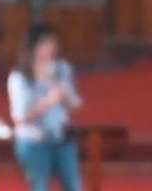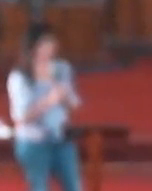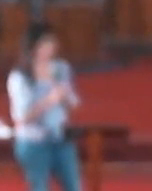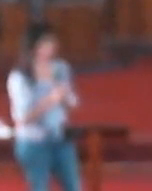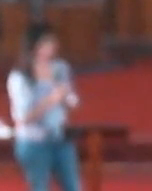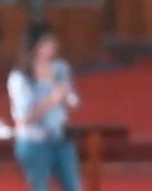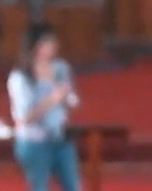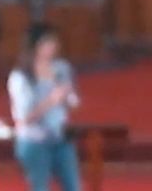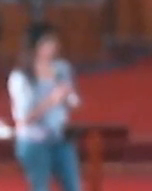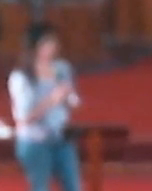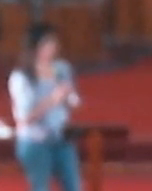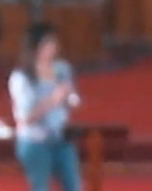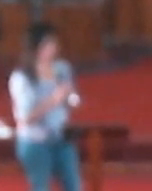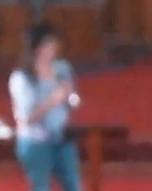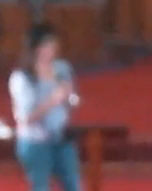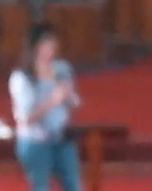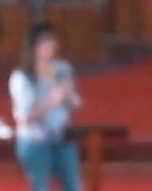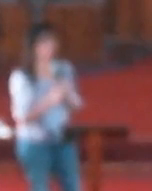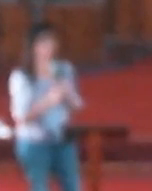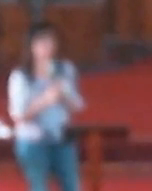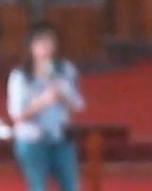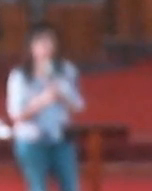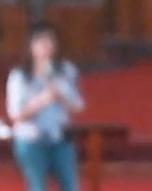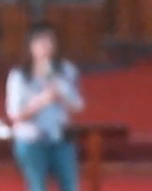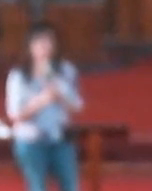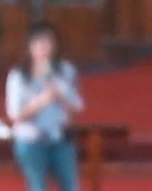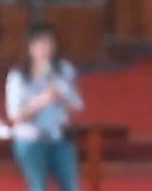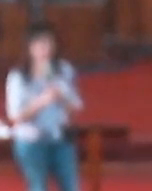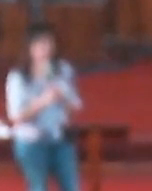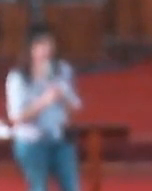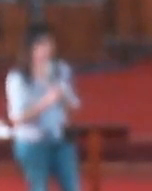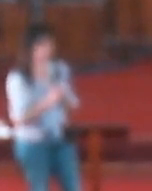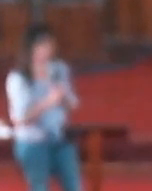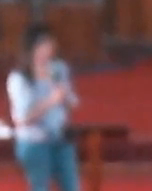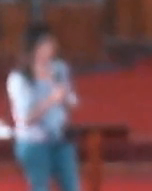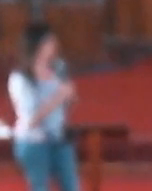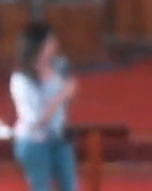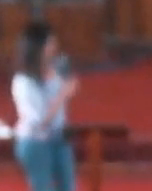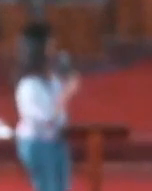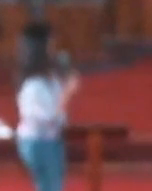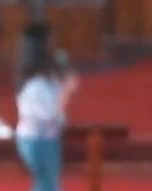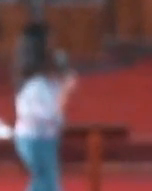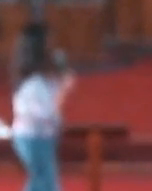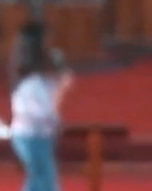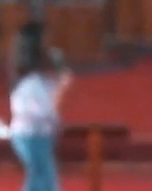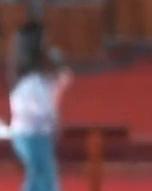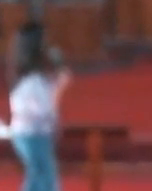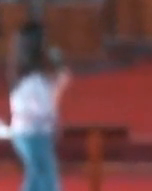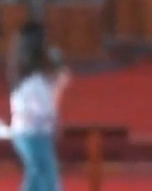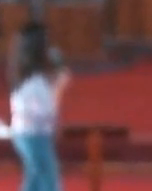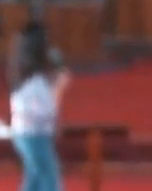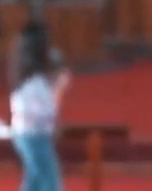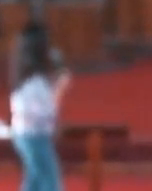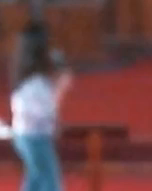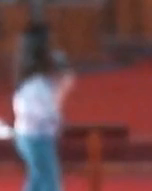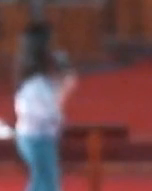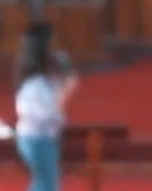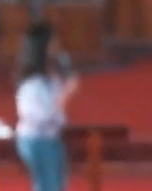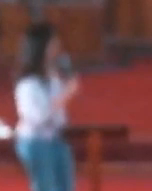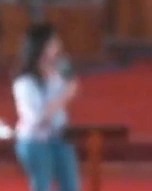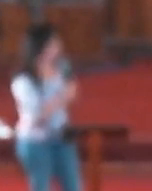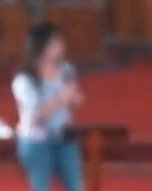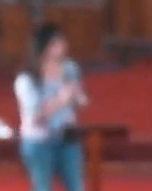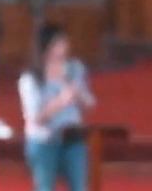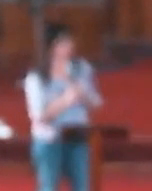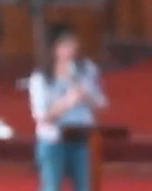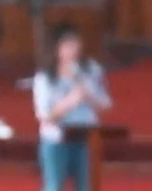this. ¿Por qué le quitó Dios el habla? And why did the Lord make him mute? Se debe a que Dios sabía que las palabras